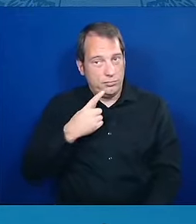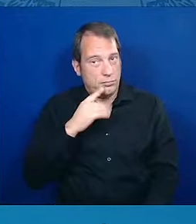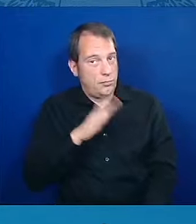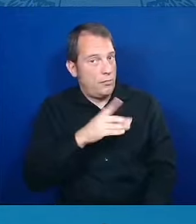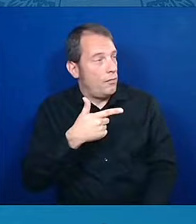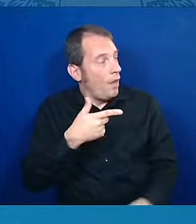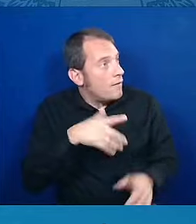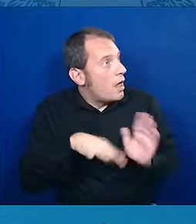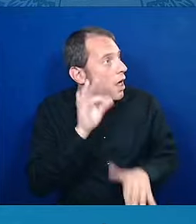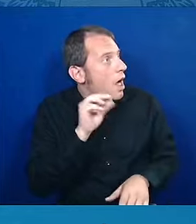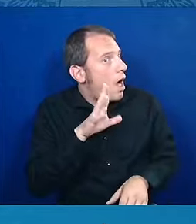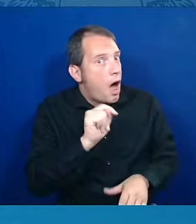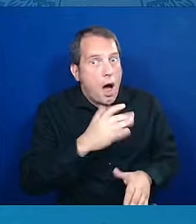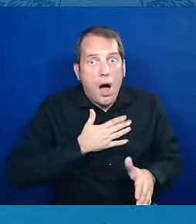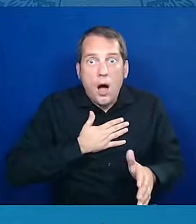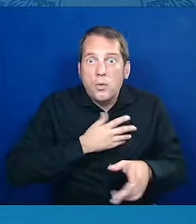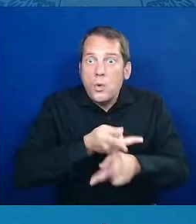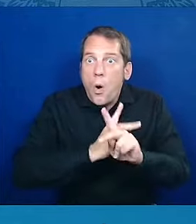dancing, dancing.